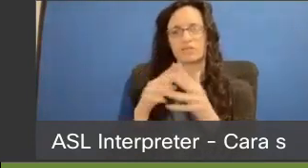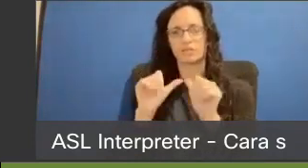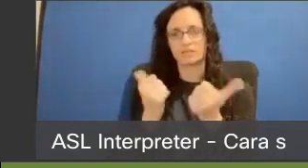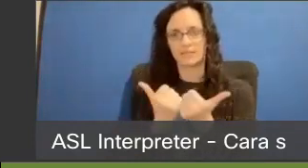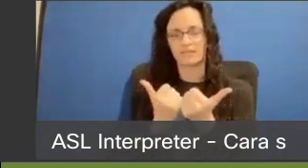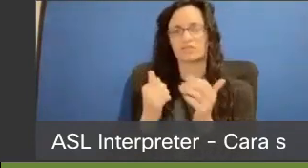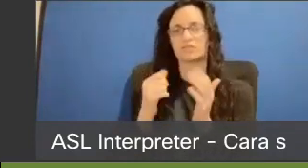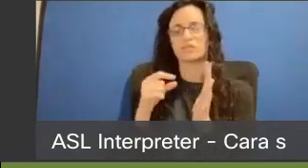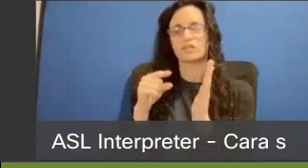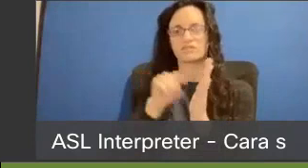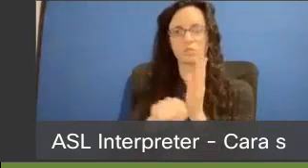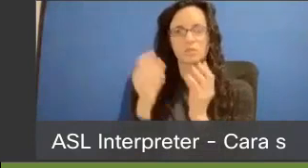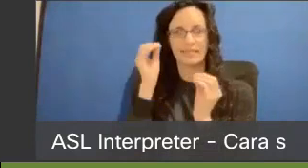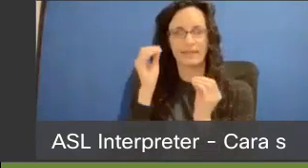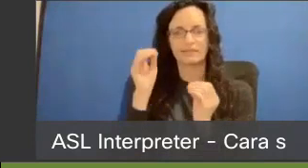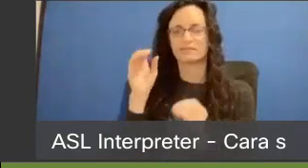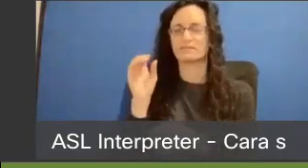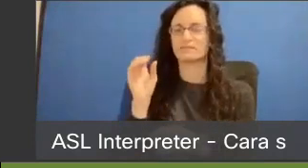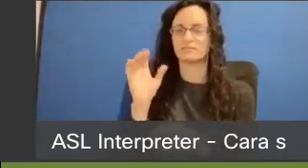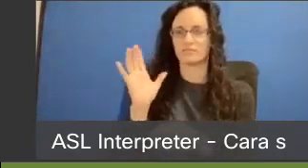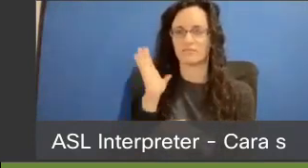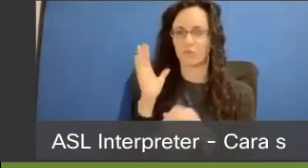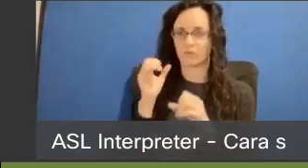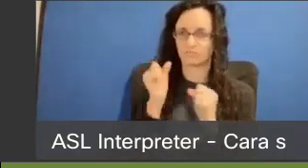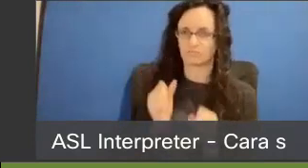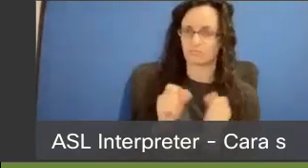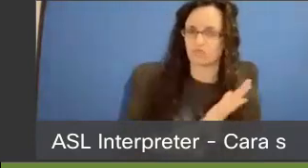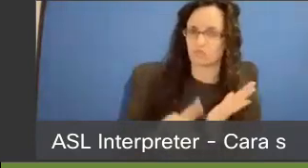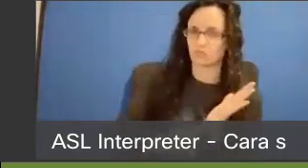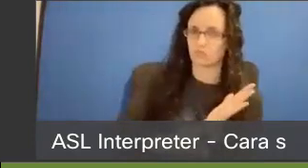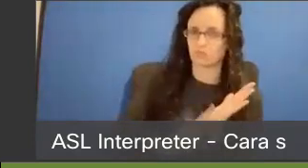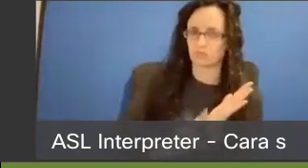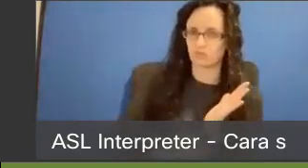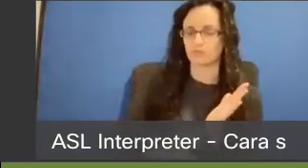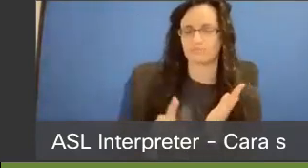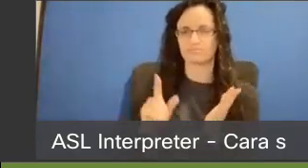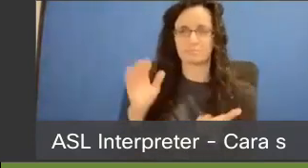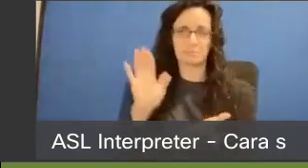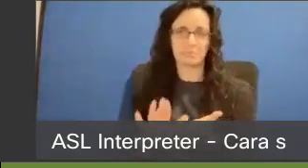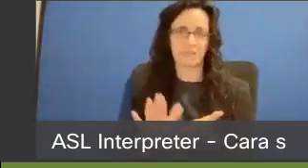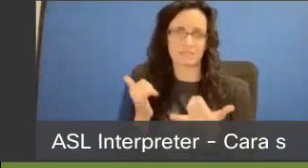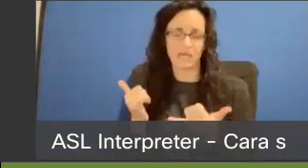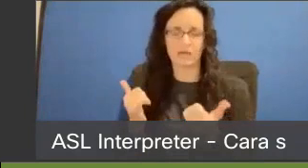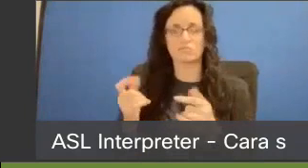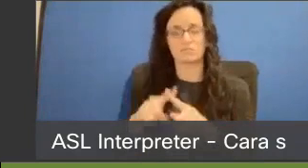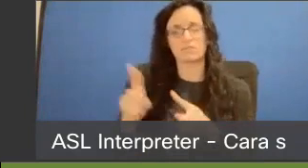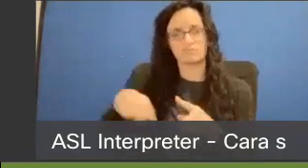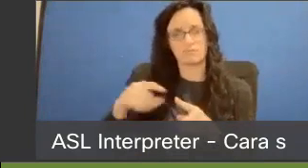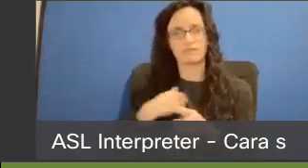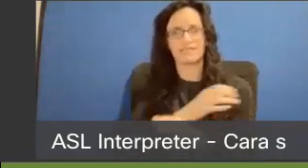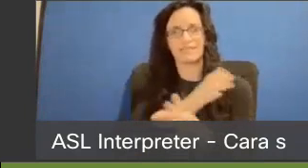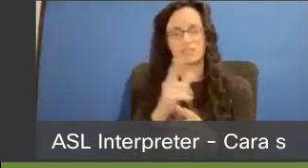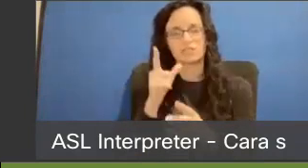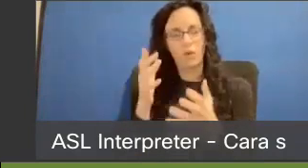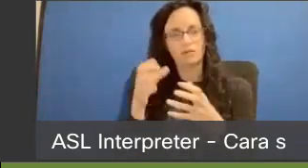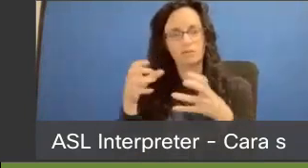Suicidology conference, which used to be very research heavy, not as much these days. But they were wanting a place that they could go together to